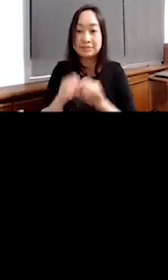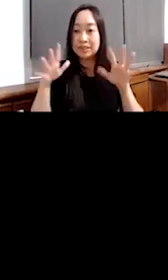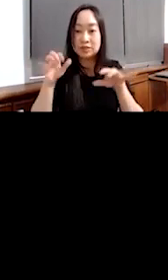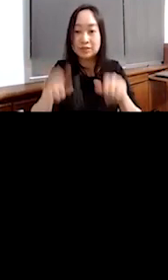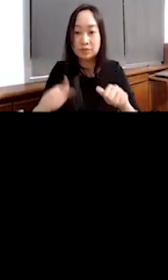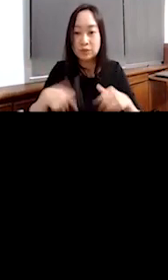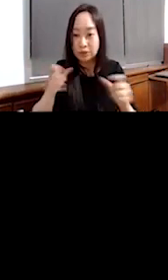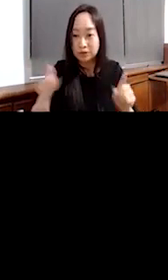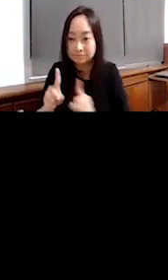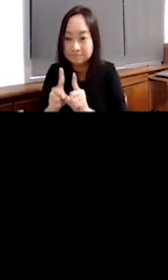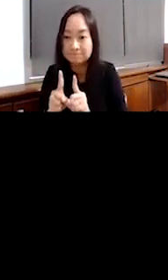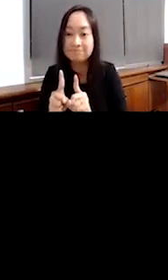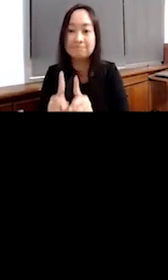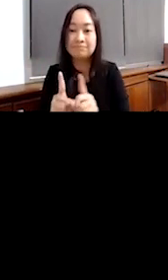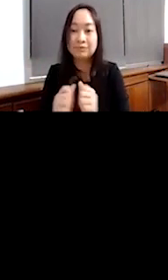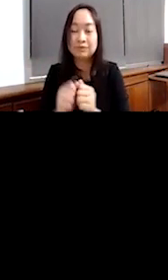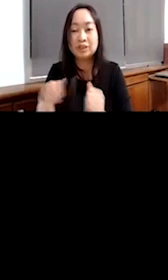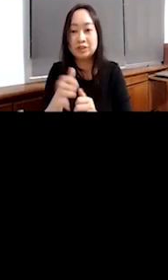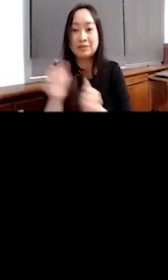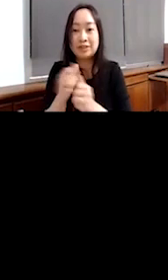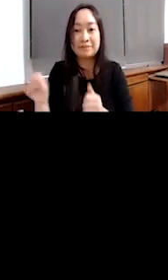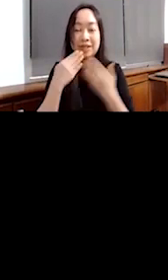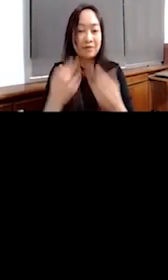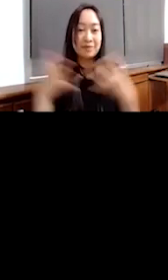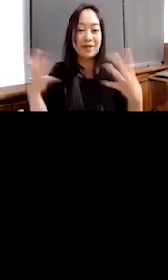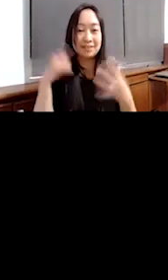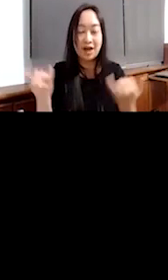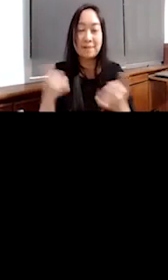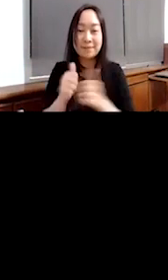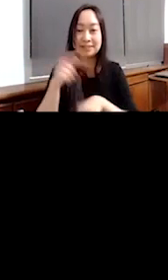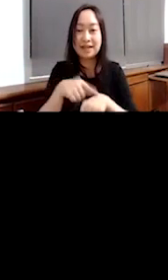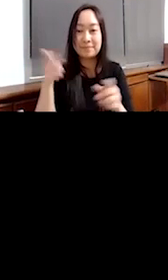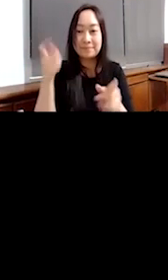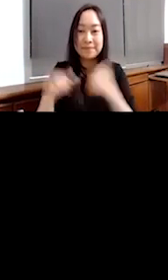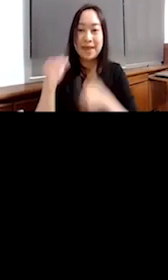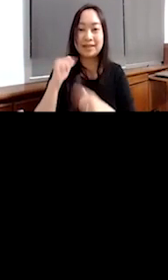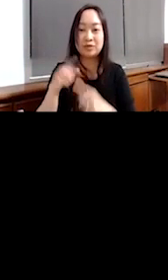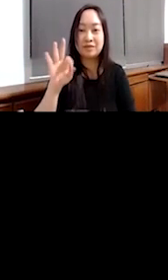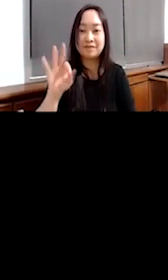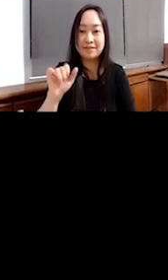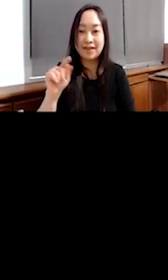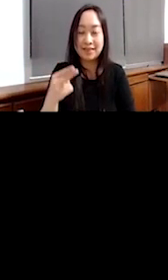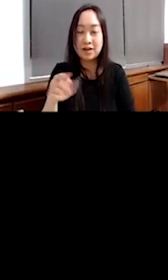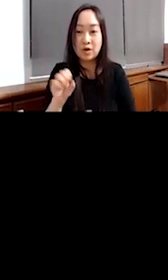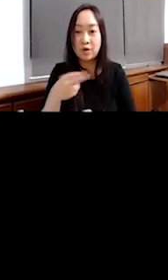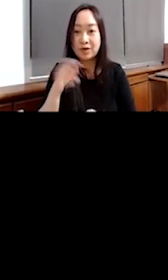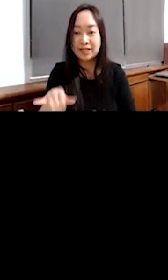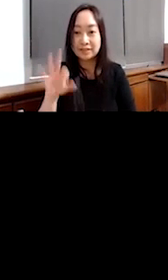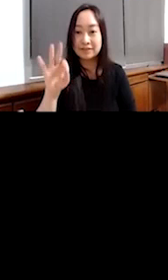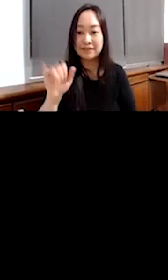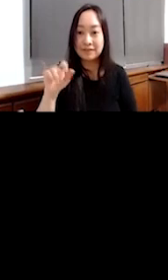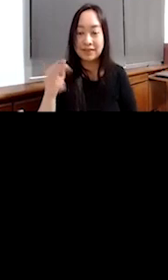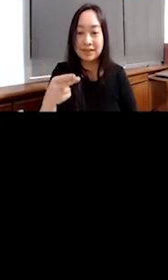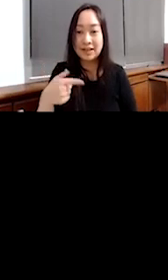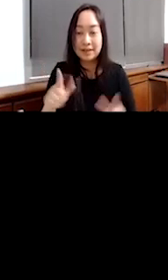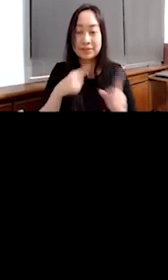to journey with them. So thank you very much. And I want to hand the time back to Faith. Oh yes, Faith, uh, let me